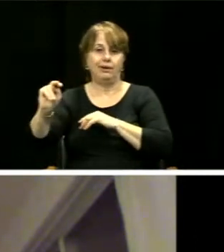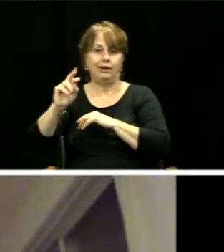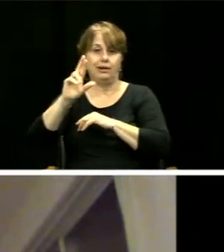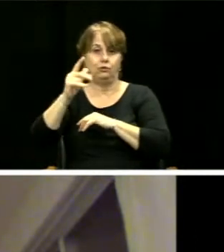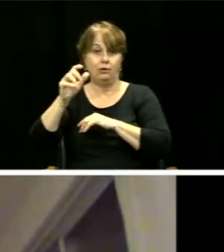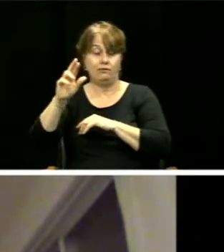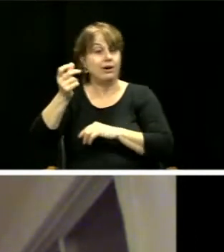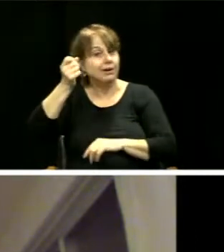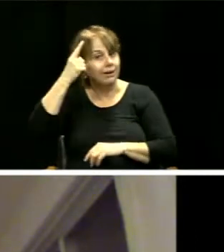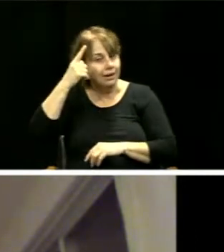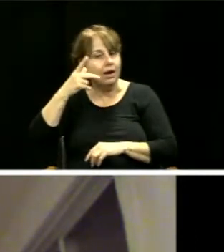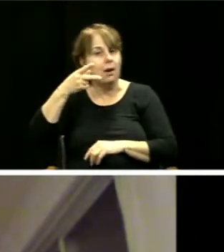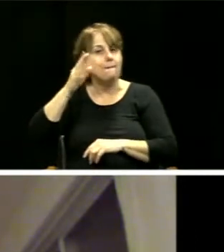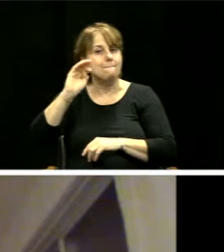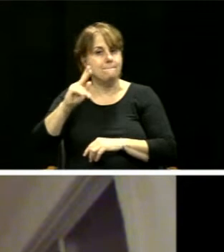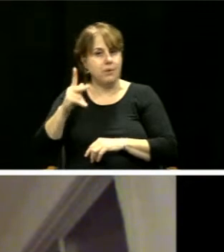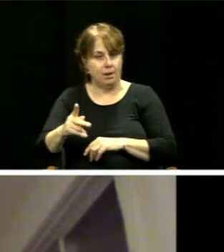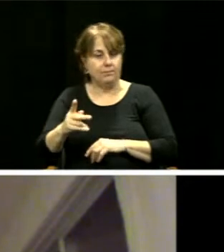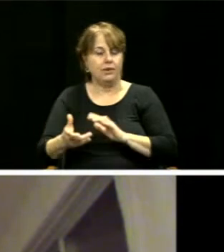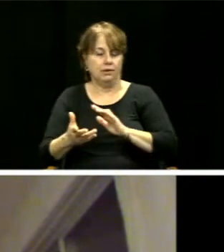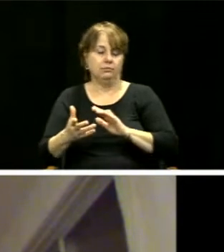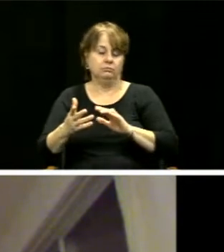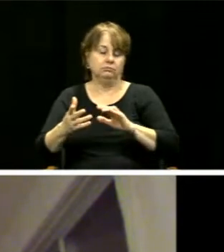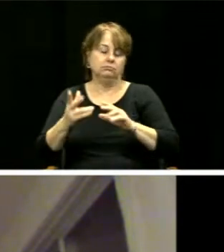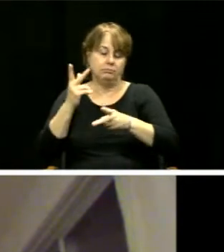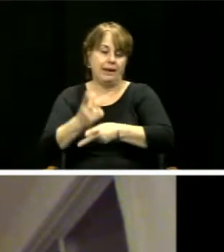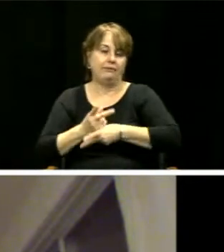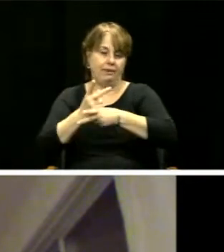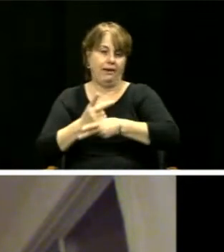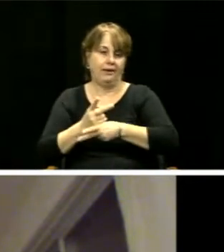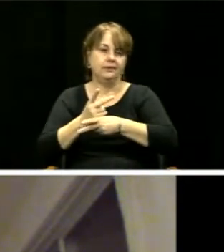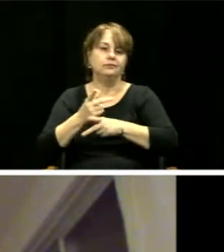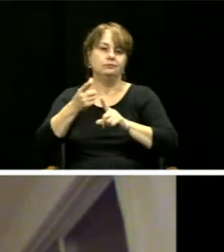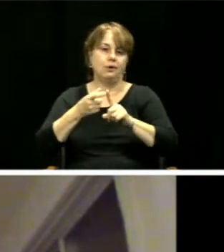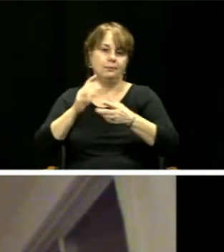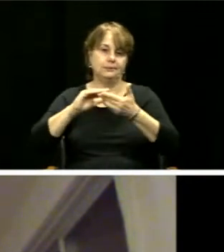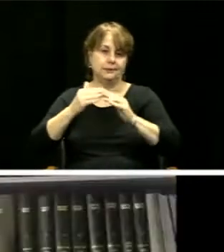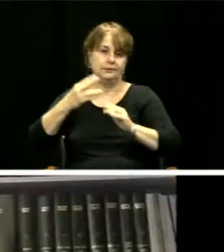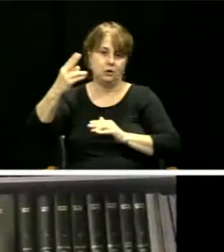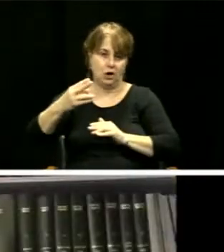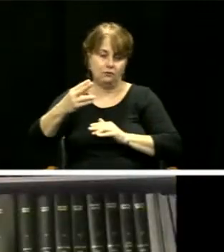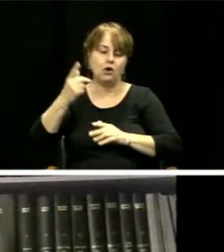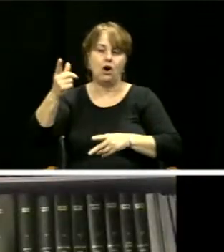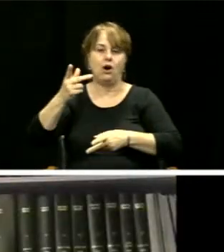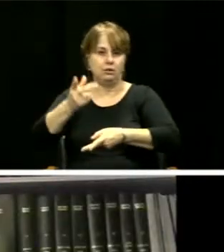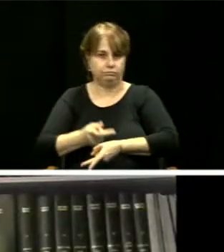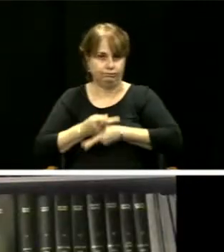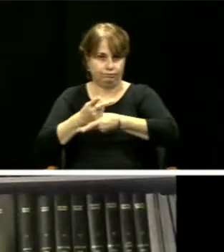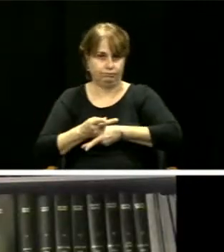are being maintained by the city of Hartford are working. And that has been confirmed?